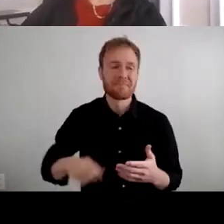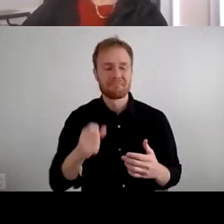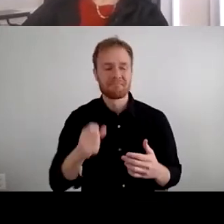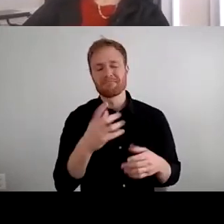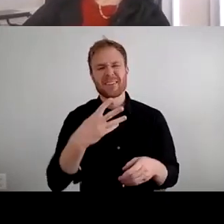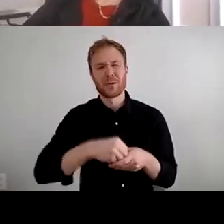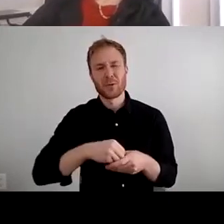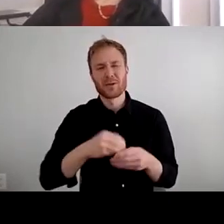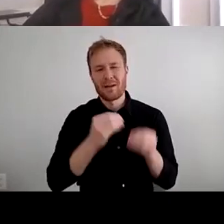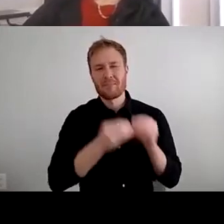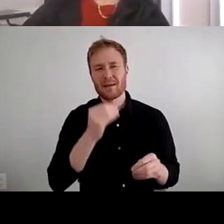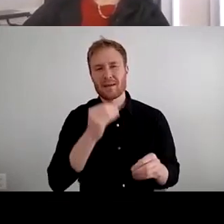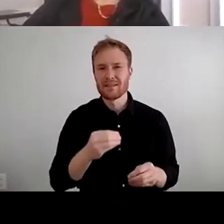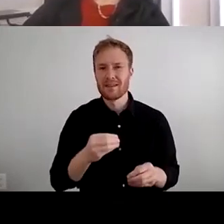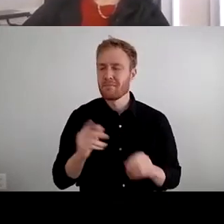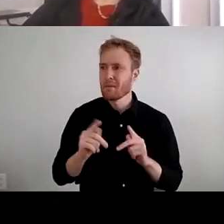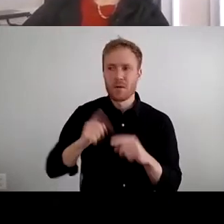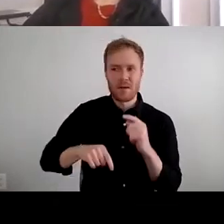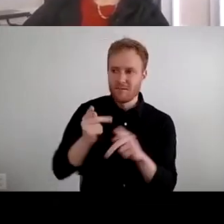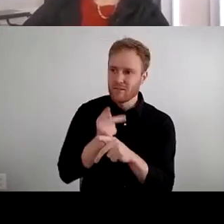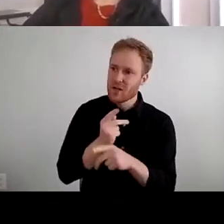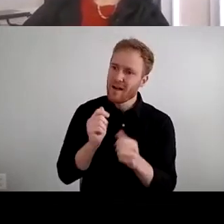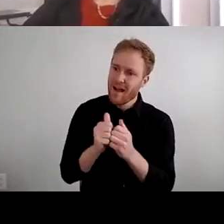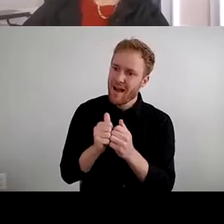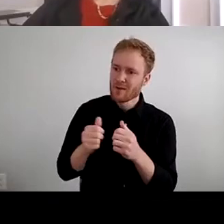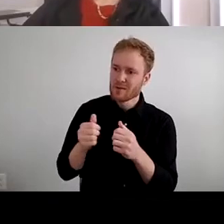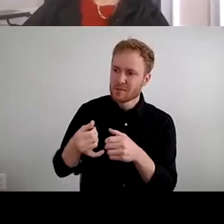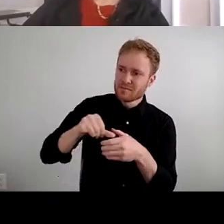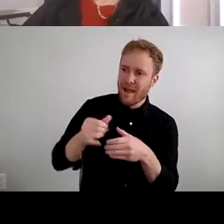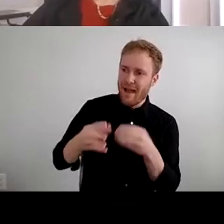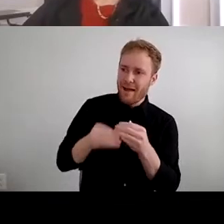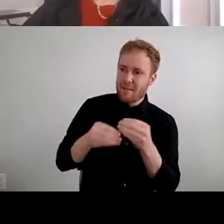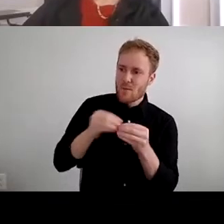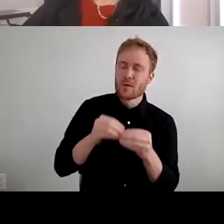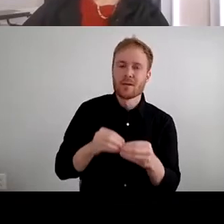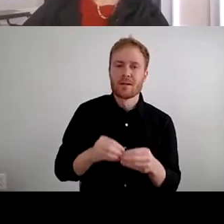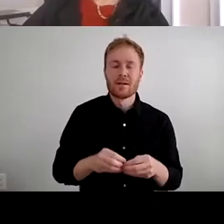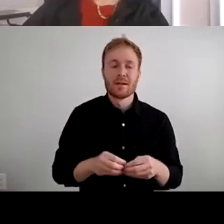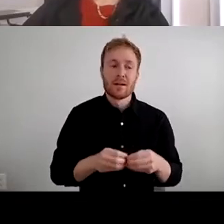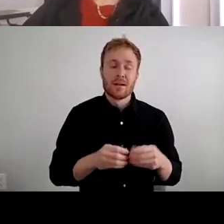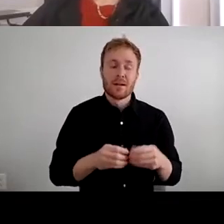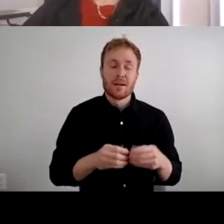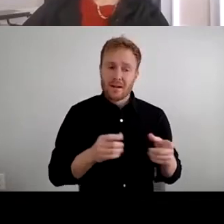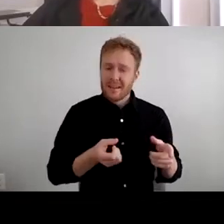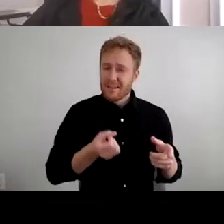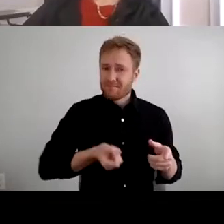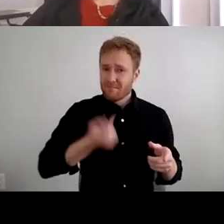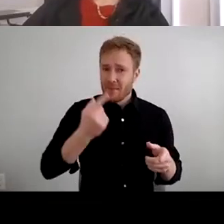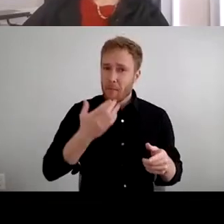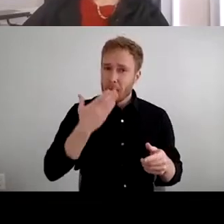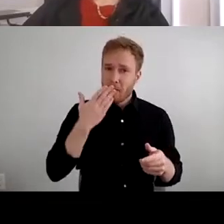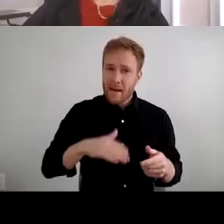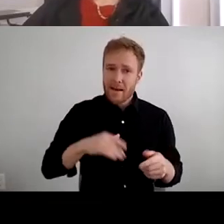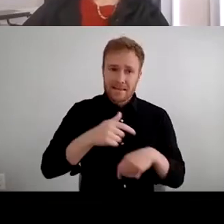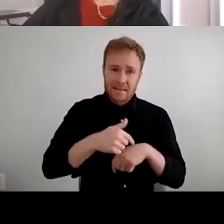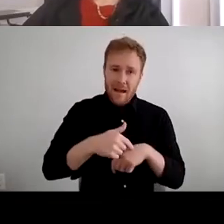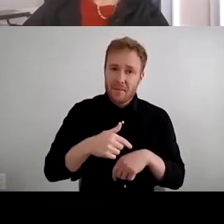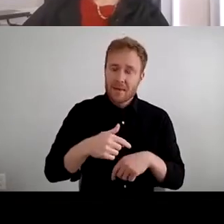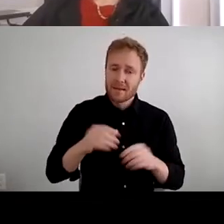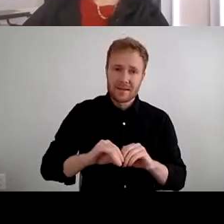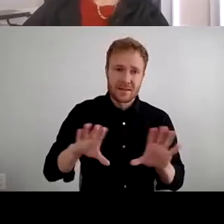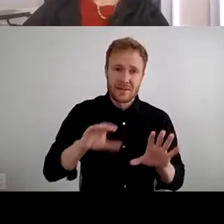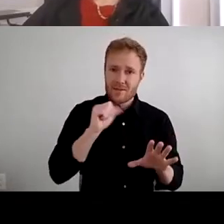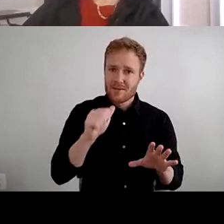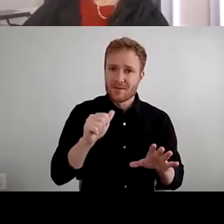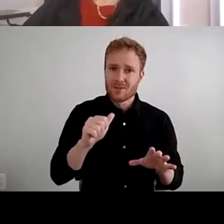I mean, it's bad timing. Clearly, we've been trying to not spend money. It looks like a